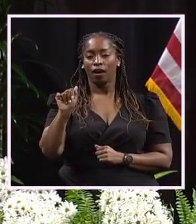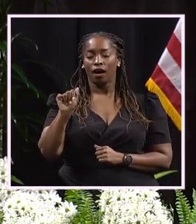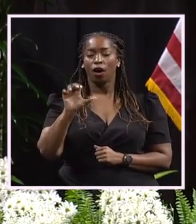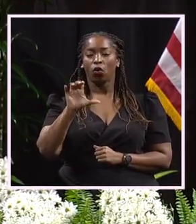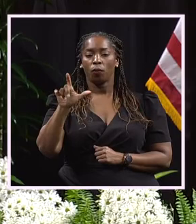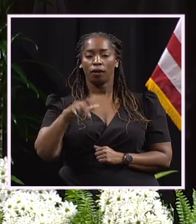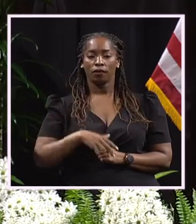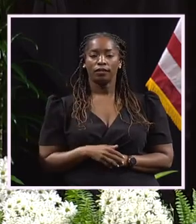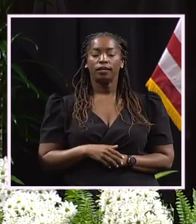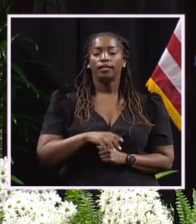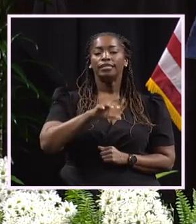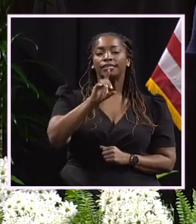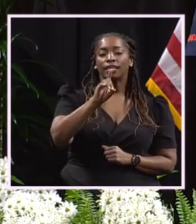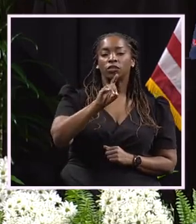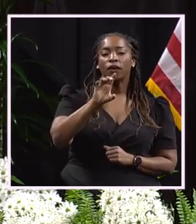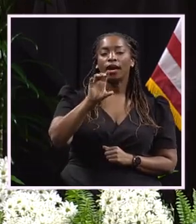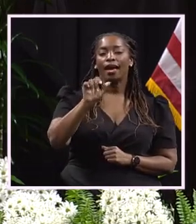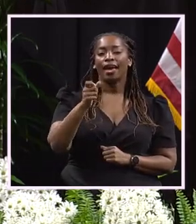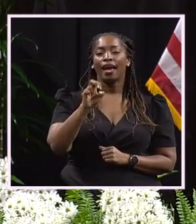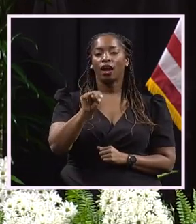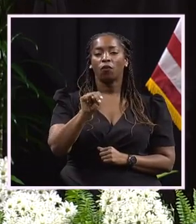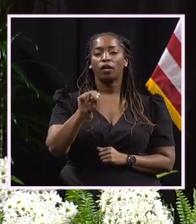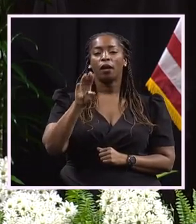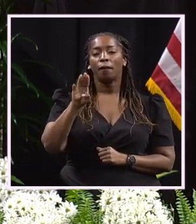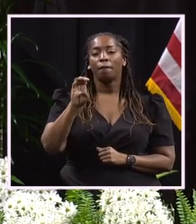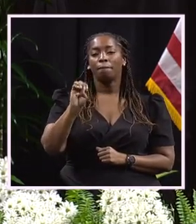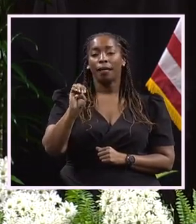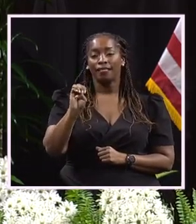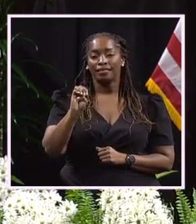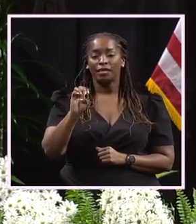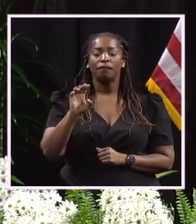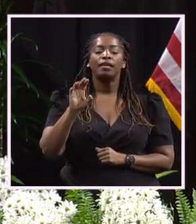Desiree Aaron Bellassini, MBA.